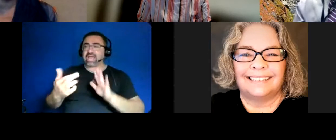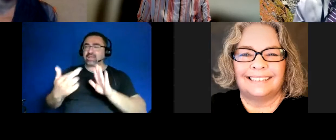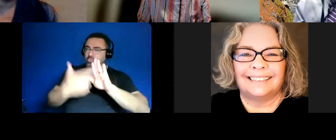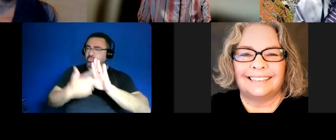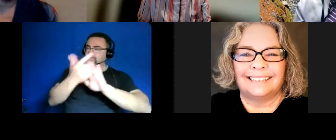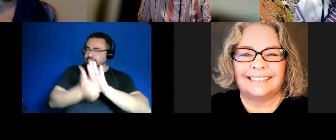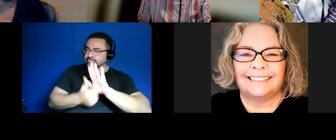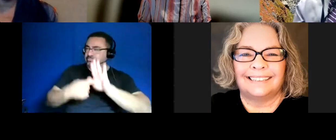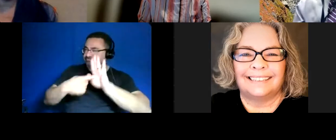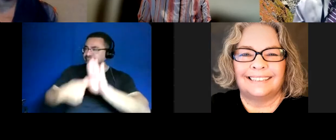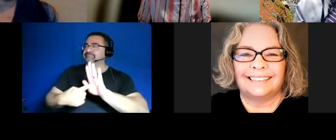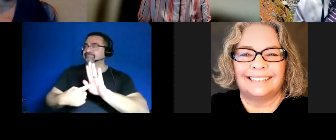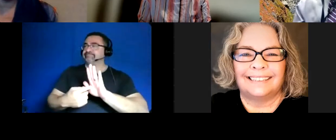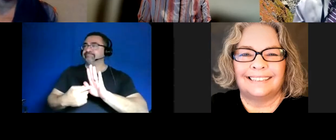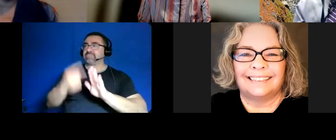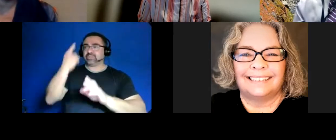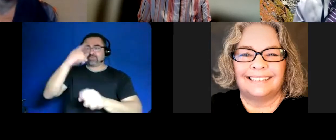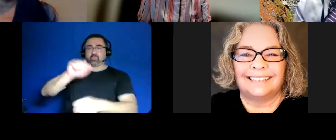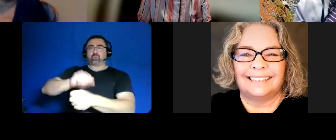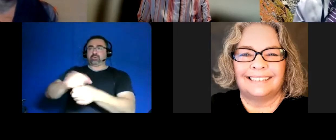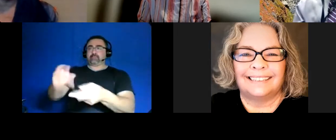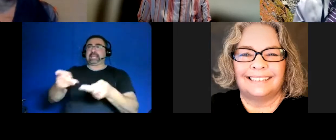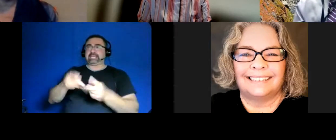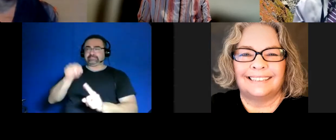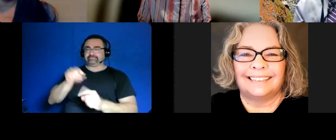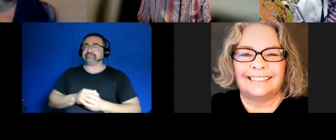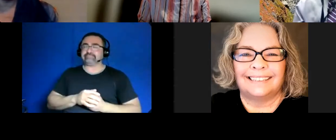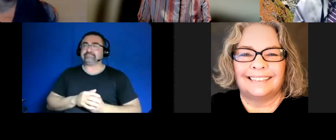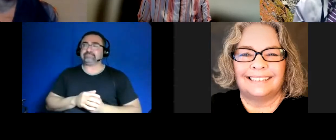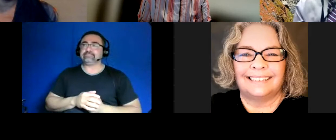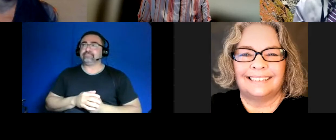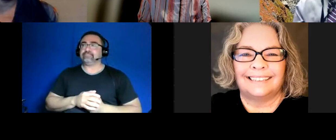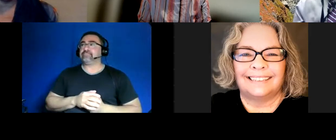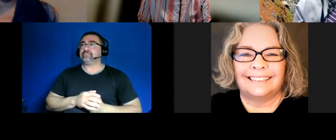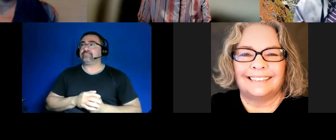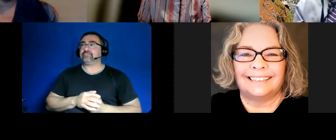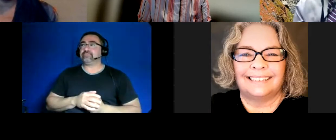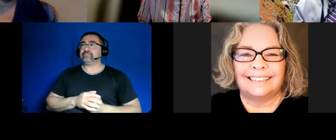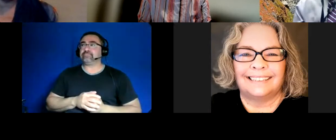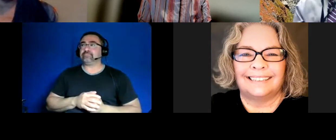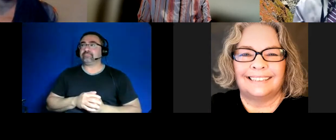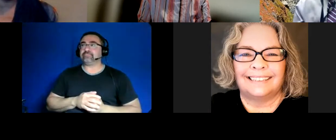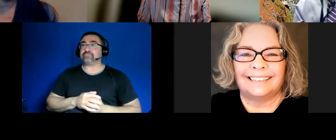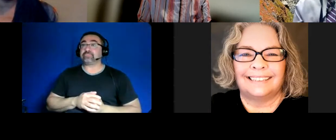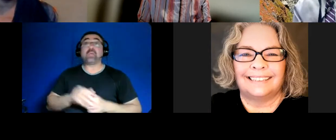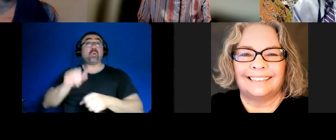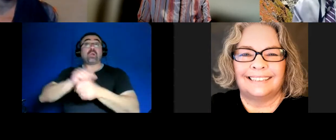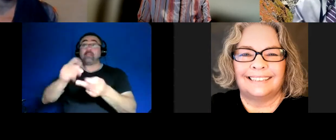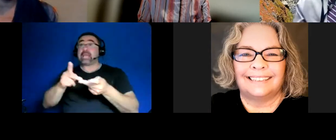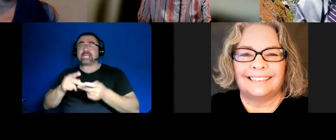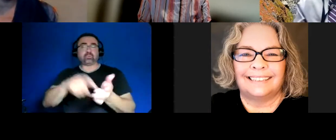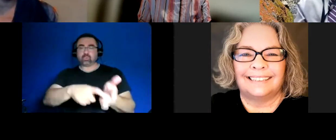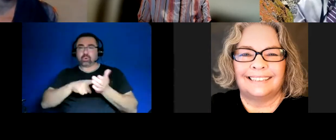that for workplaces. So for workplaces, they are required to